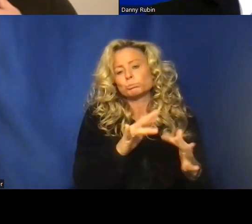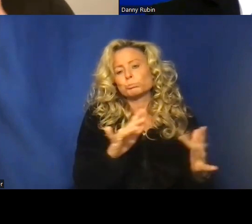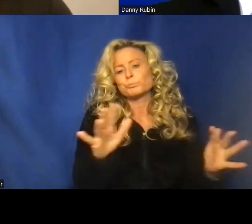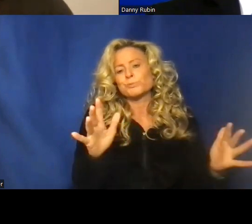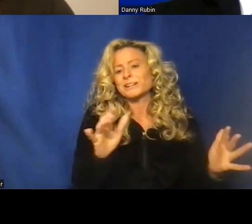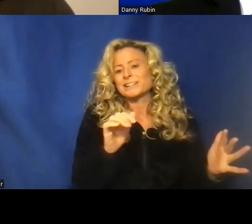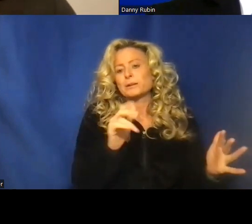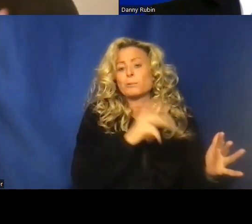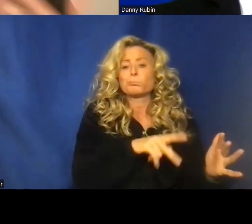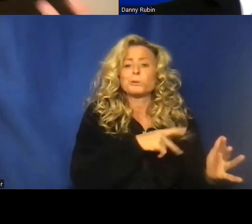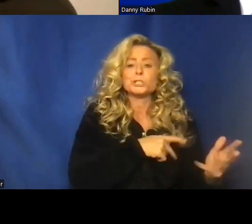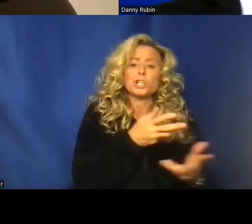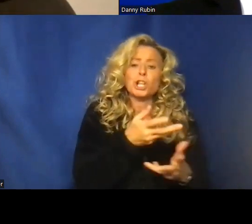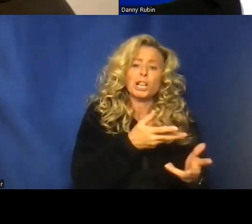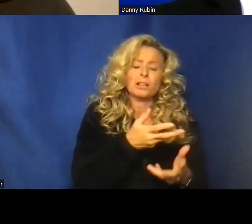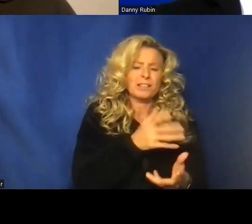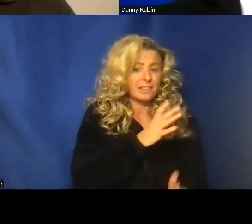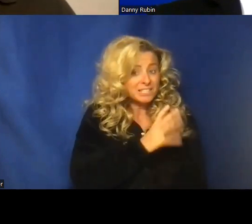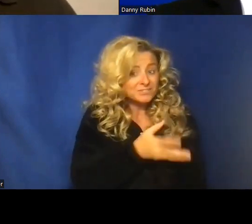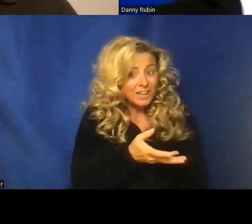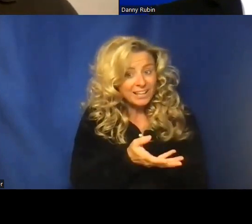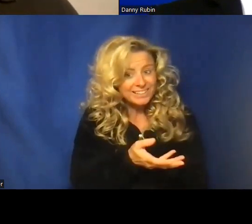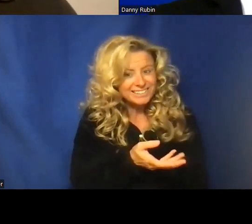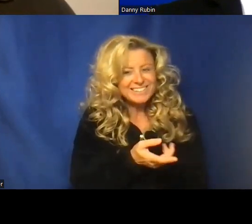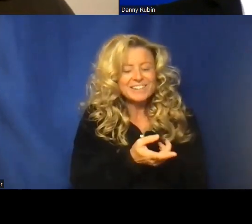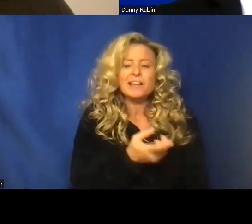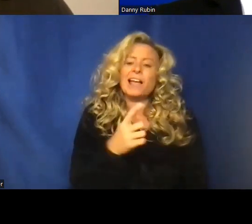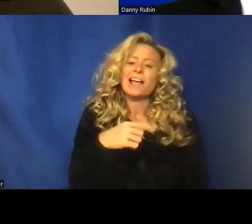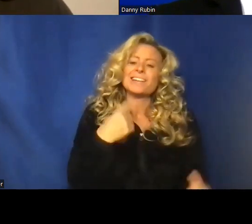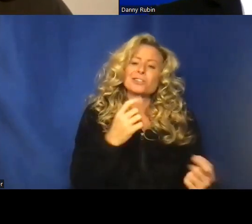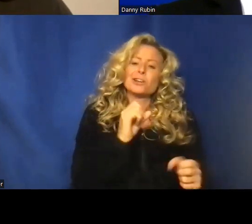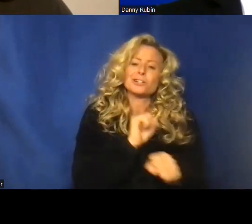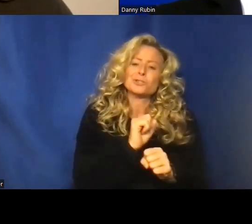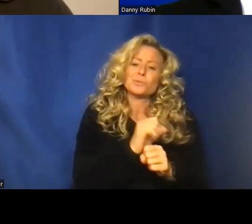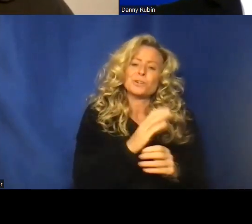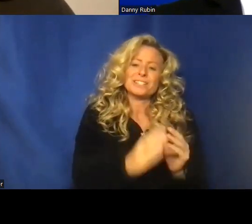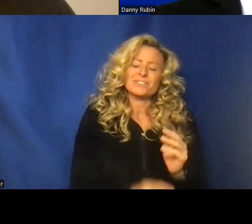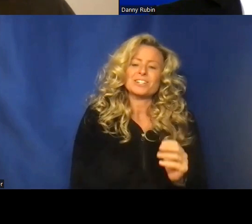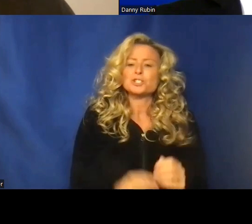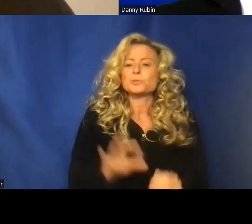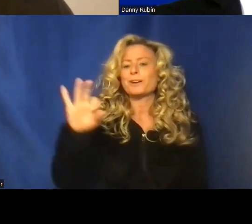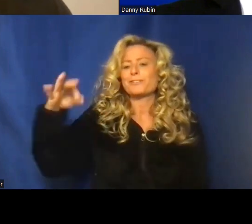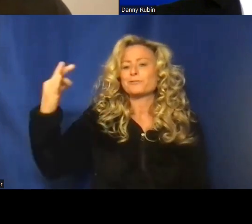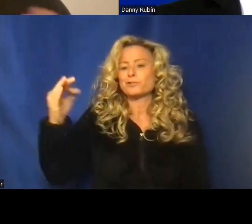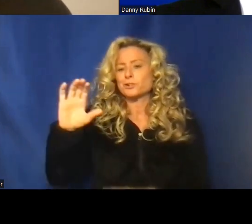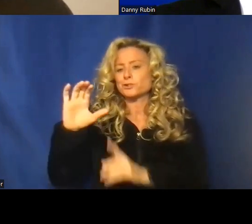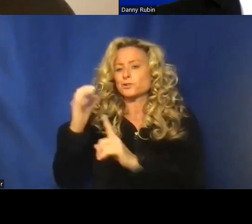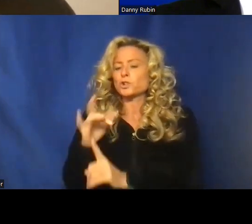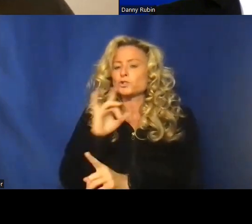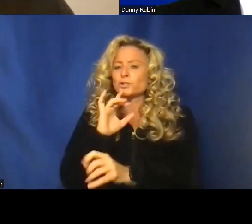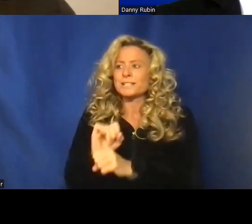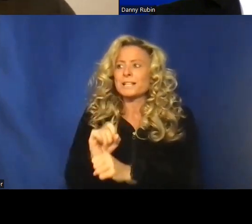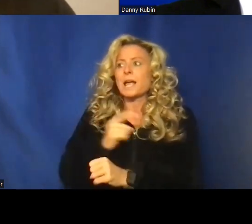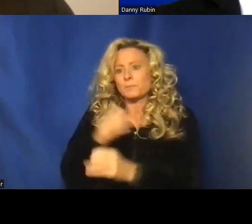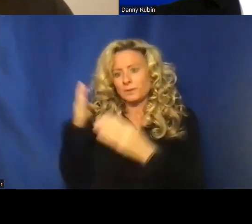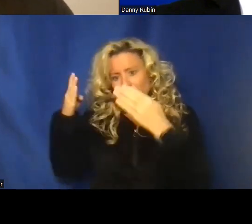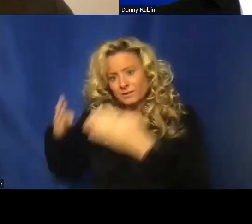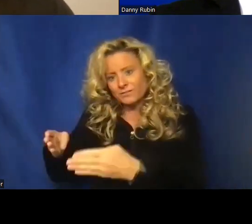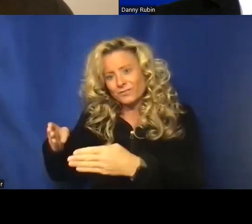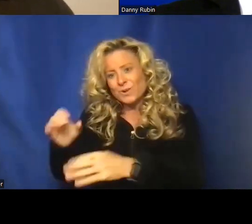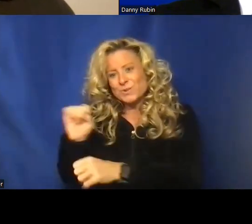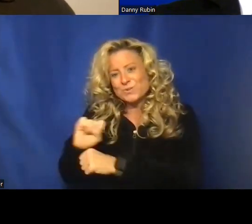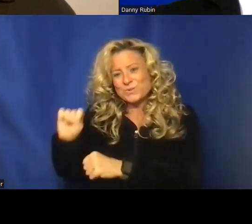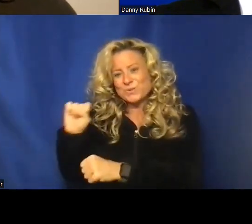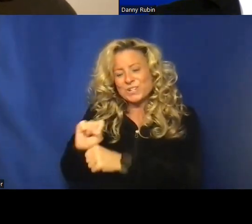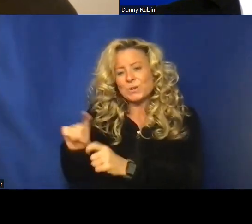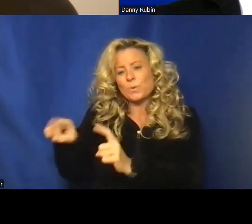that's somewhat personal. That that's fine as long as the work gets done. But I think in French culture, it's very much hey, I'm dedicating my focus to